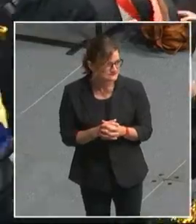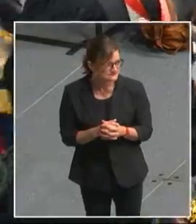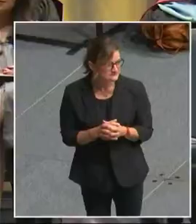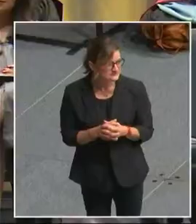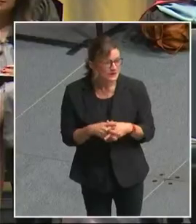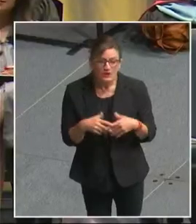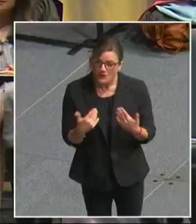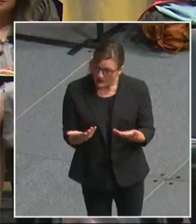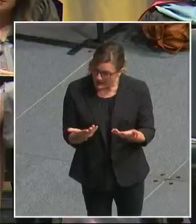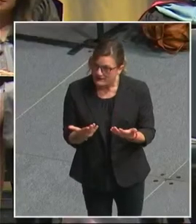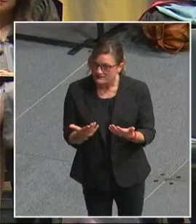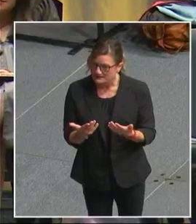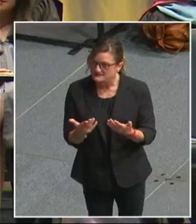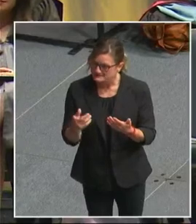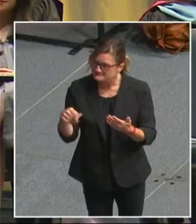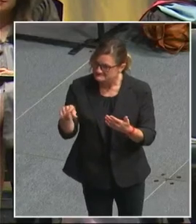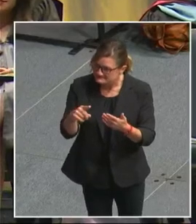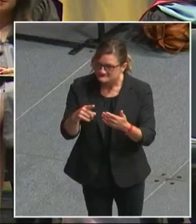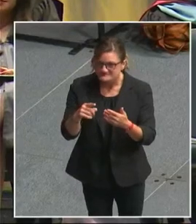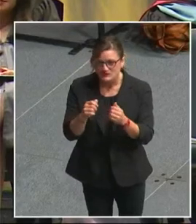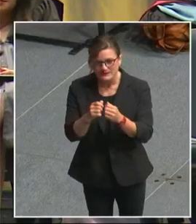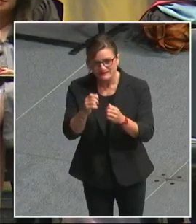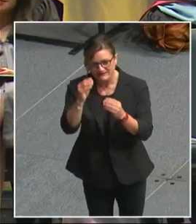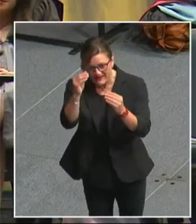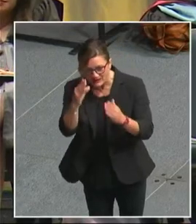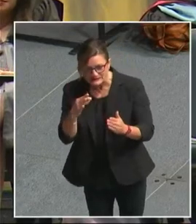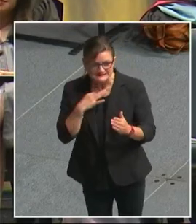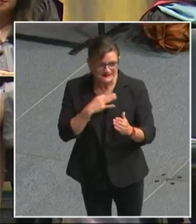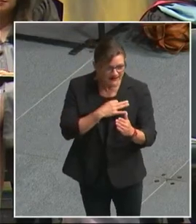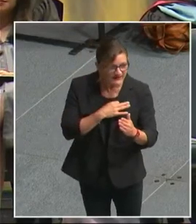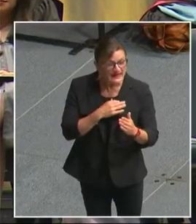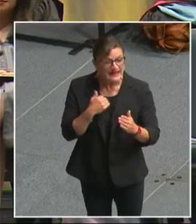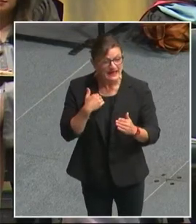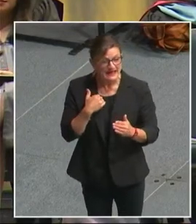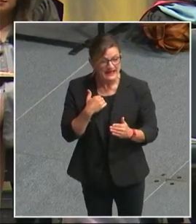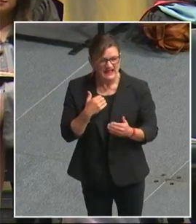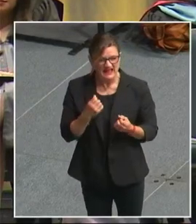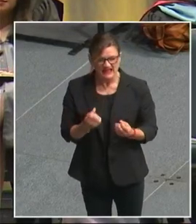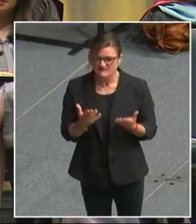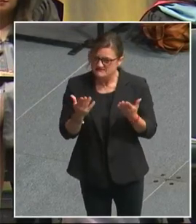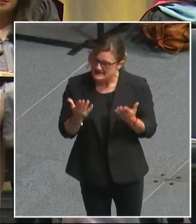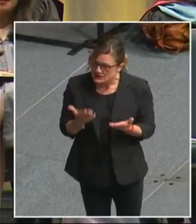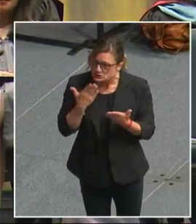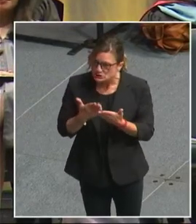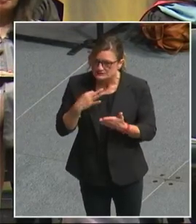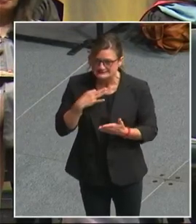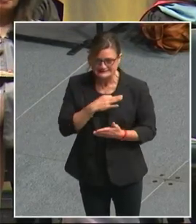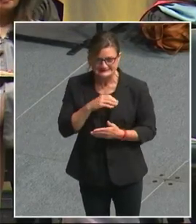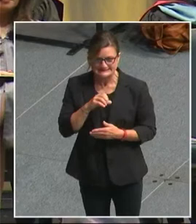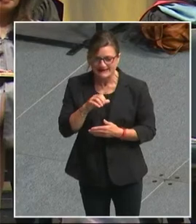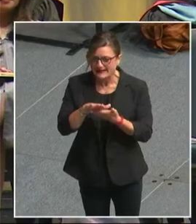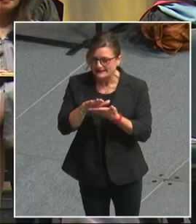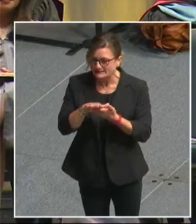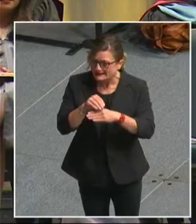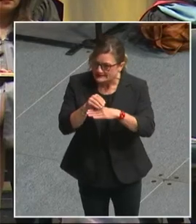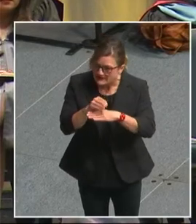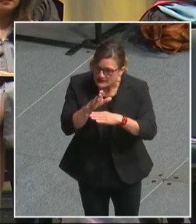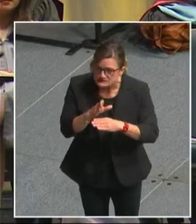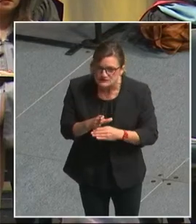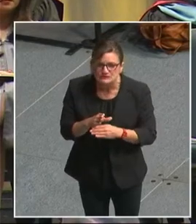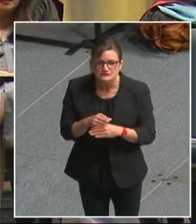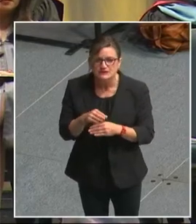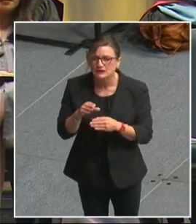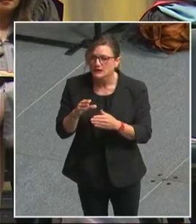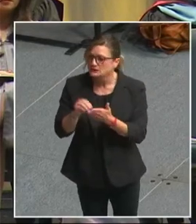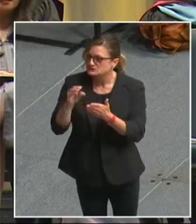Well, along with our faculty, we have a great staff, and so I know many of our staff, whether it's an academic advisor or someone who works in student affairs or